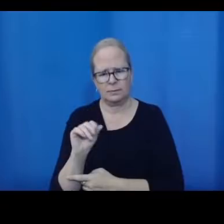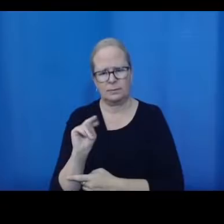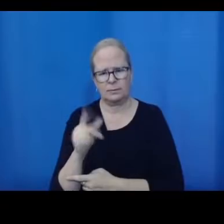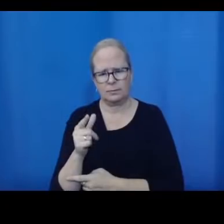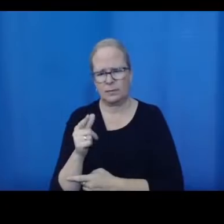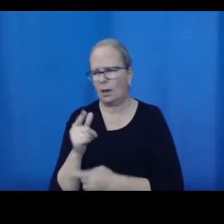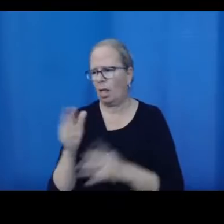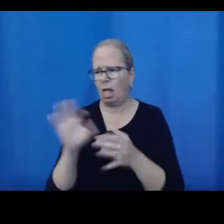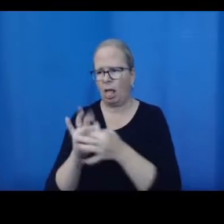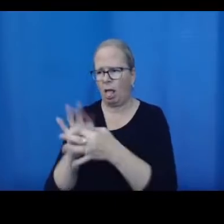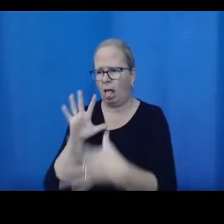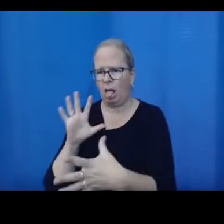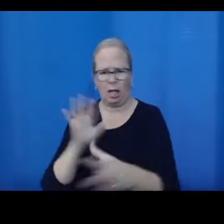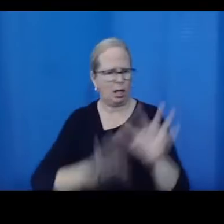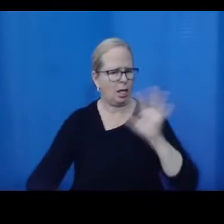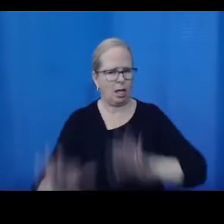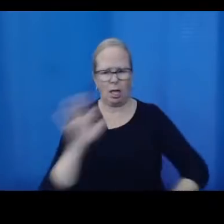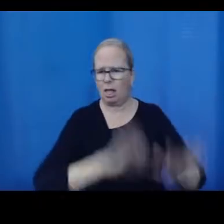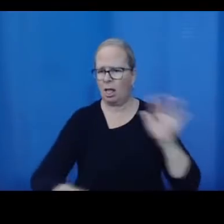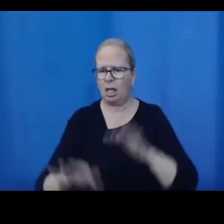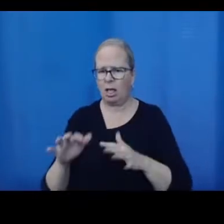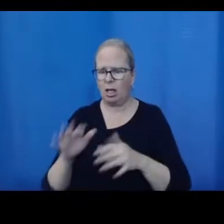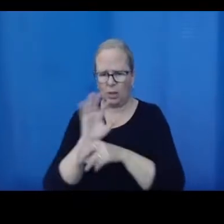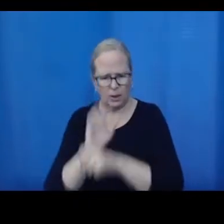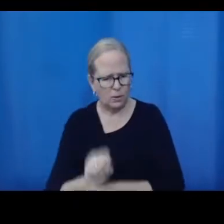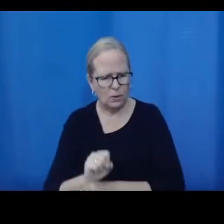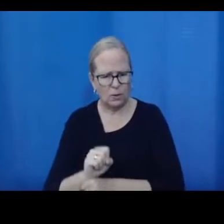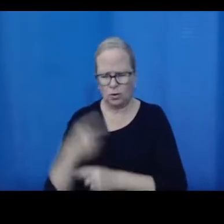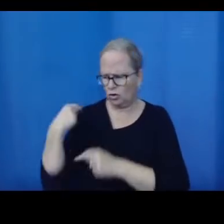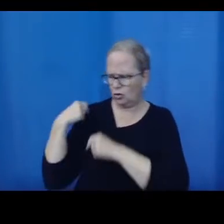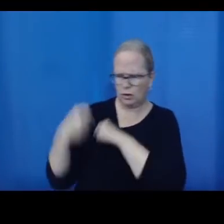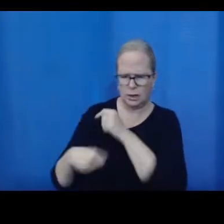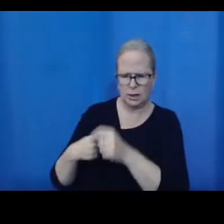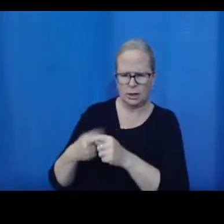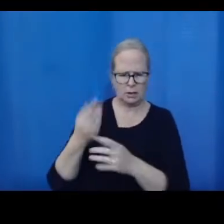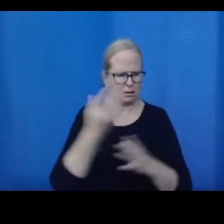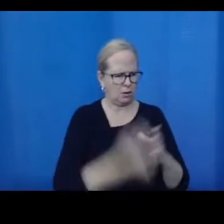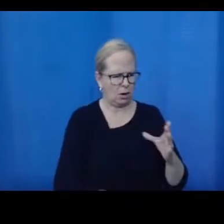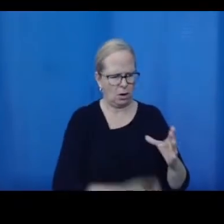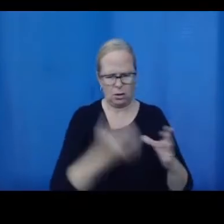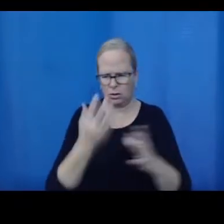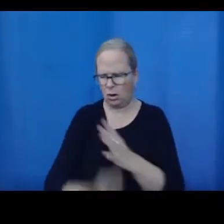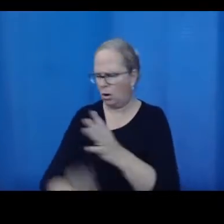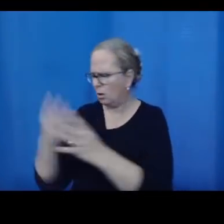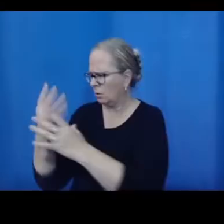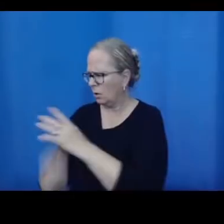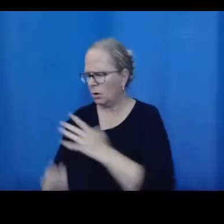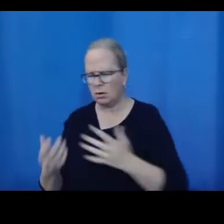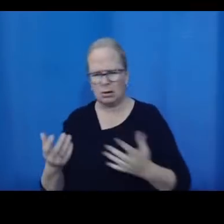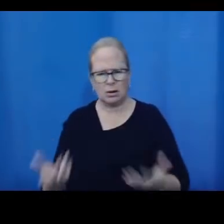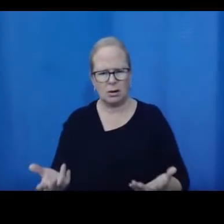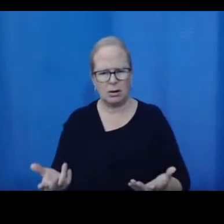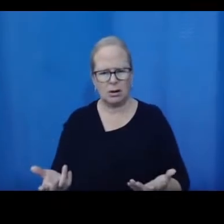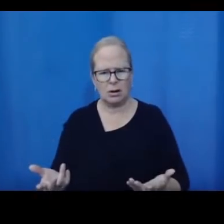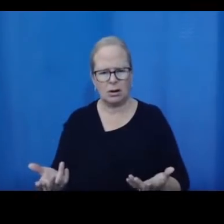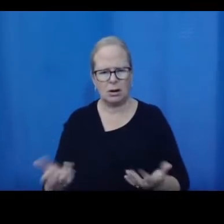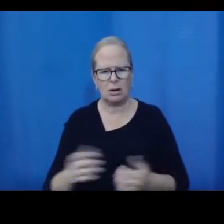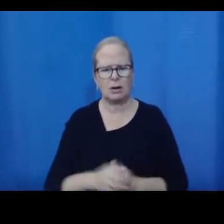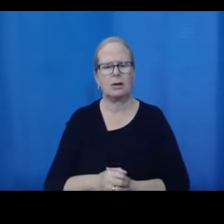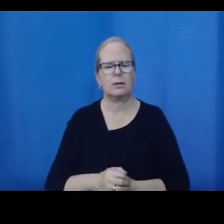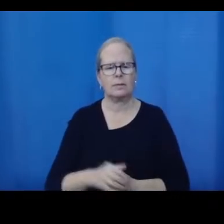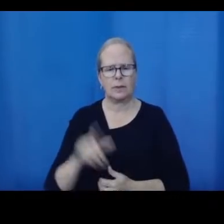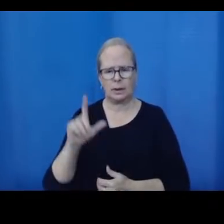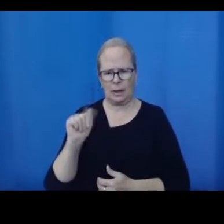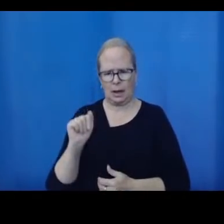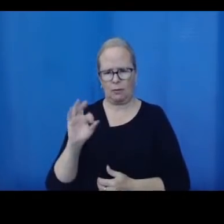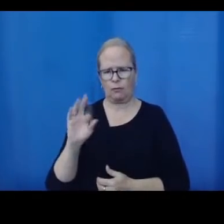like that. So I think what's also happened is the division has happened over treatments. And, so